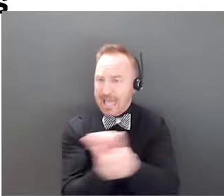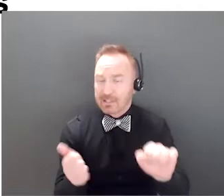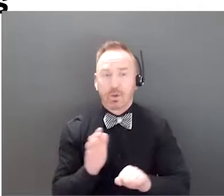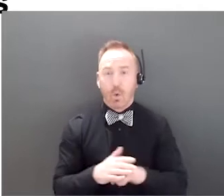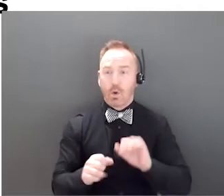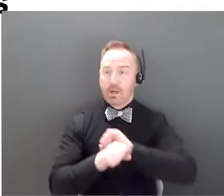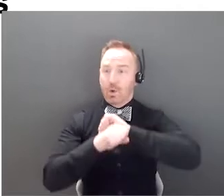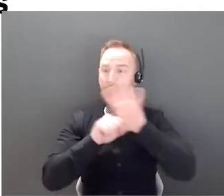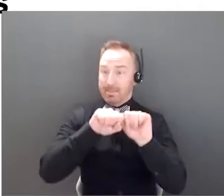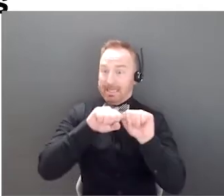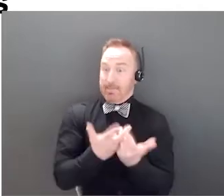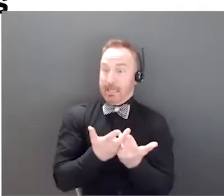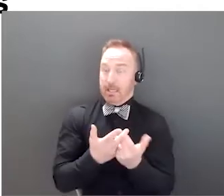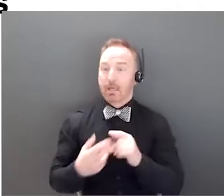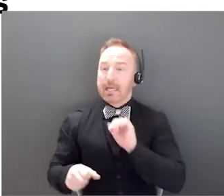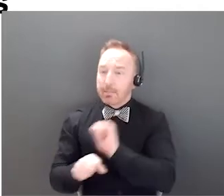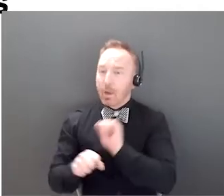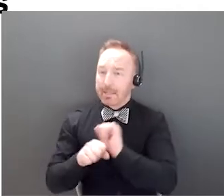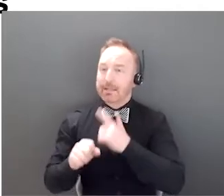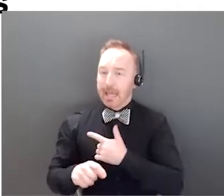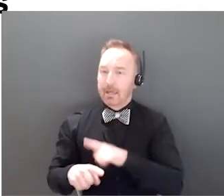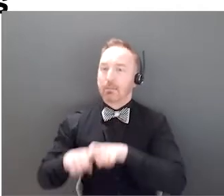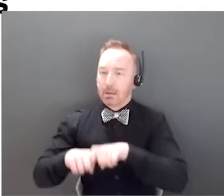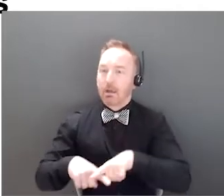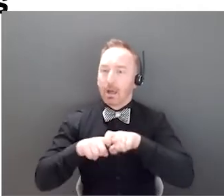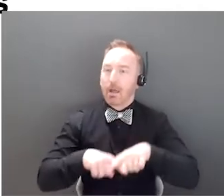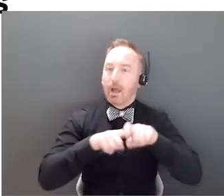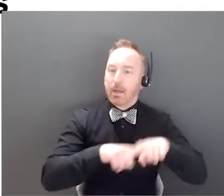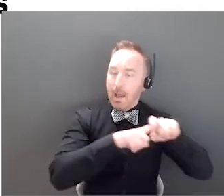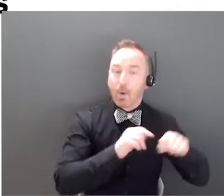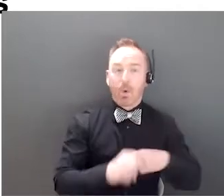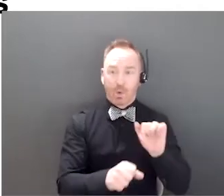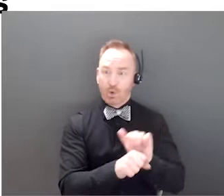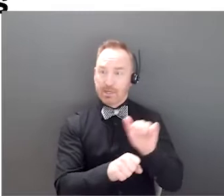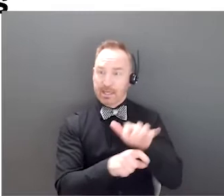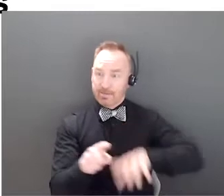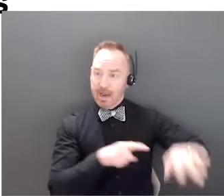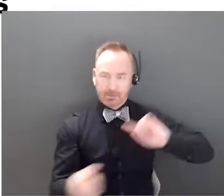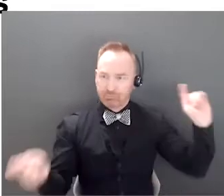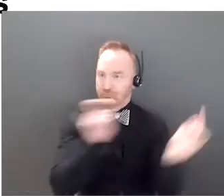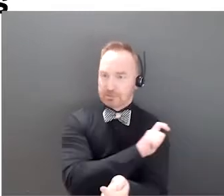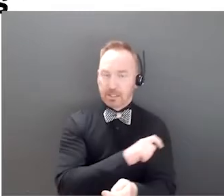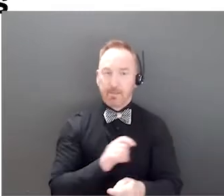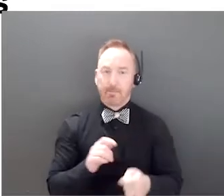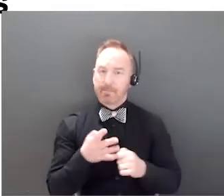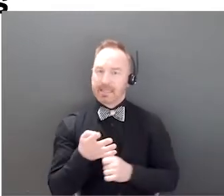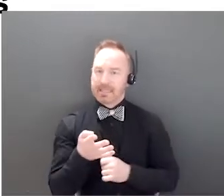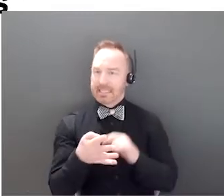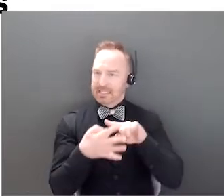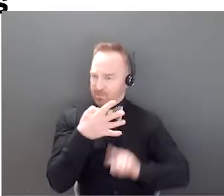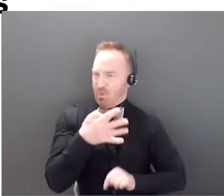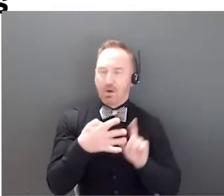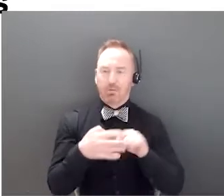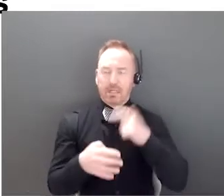potential to disrupt employment and drastically change working conditions. Consistent across these trends, we found that it's the most vulnerable groups